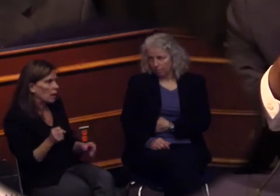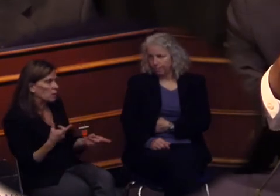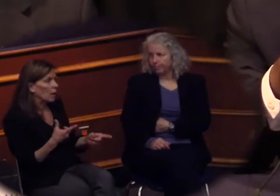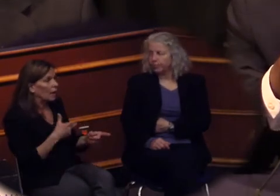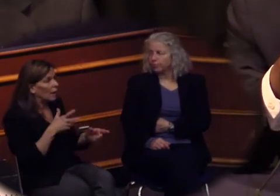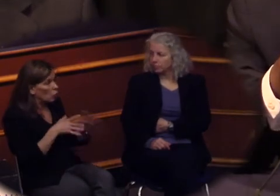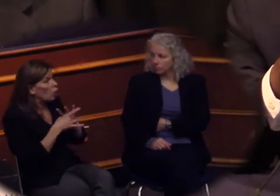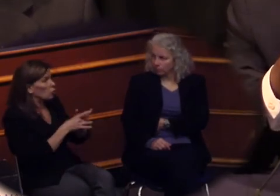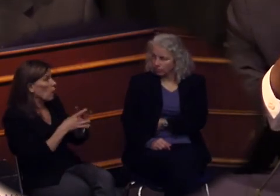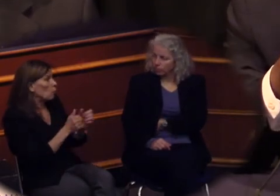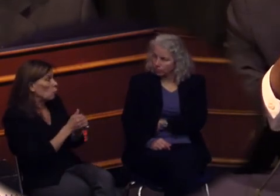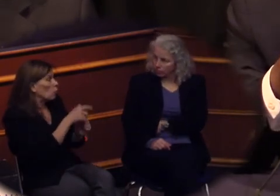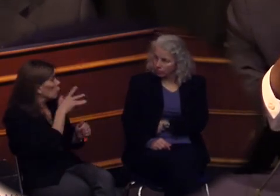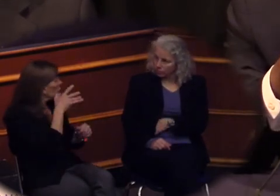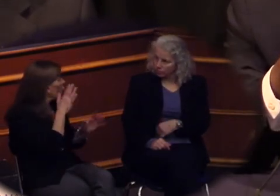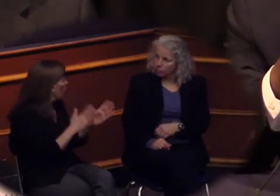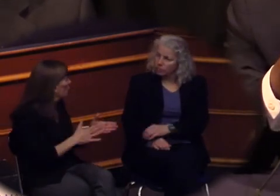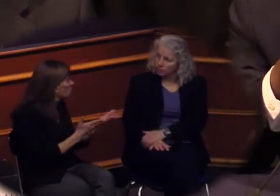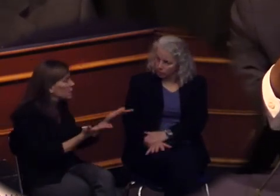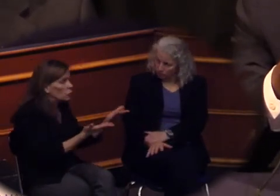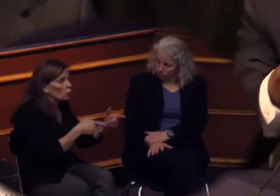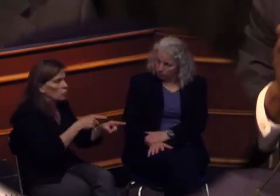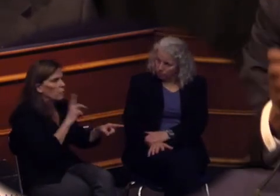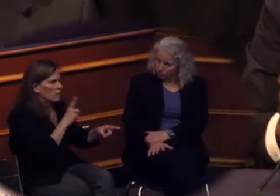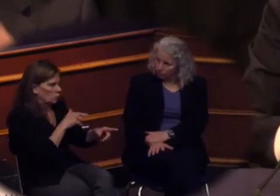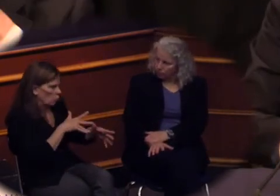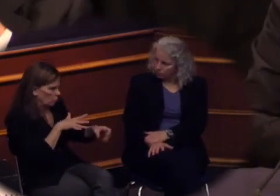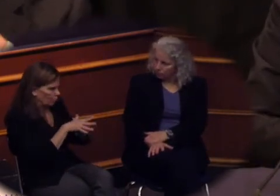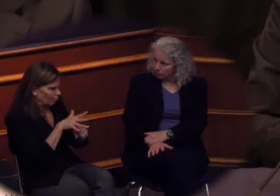here in this part of the state to do that.